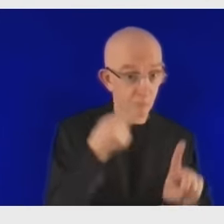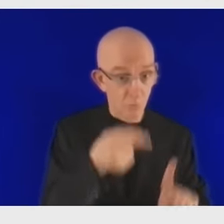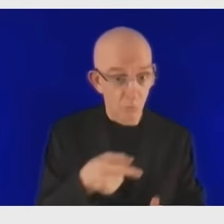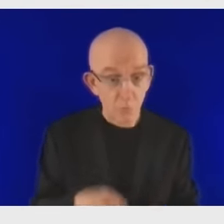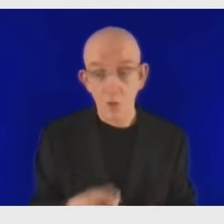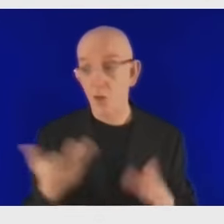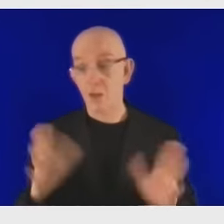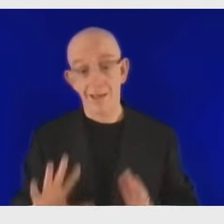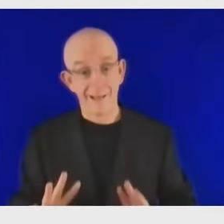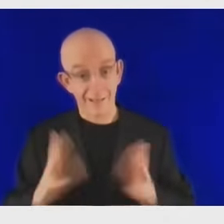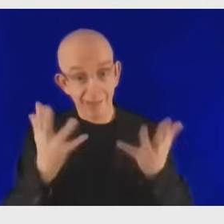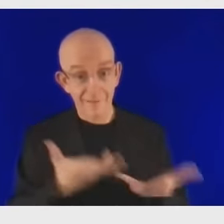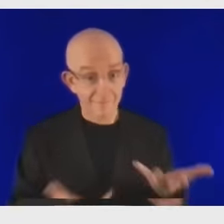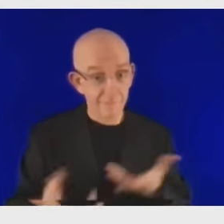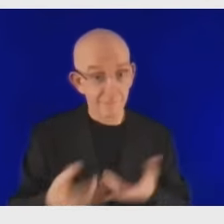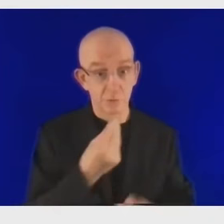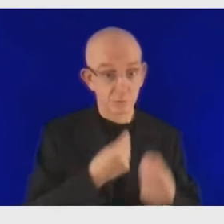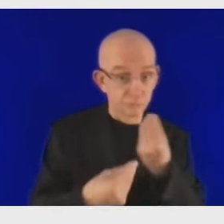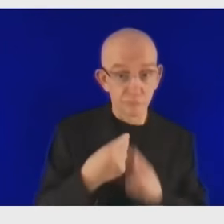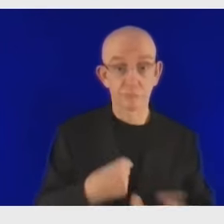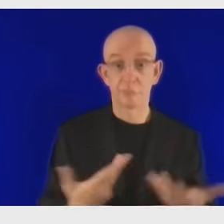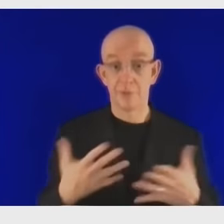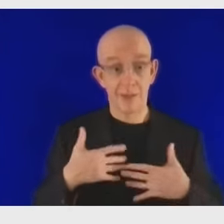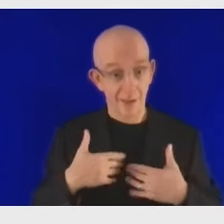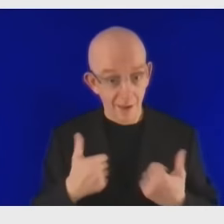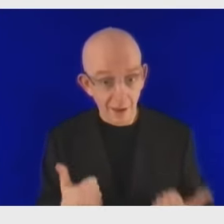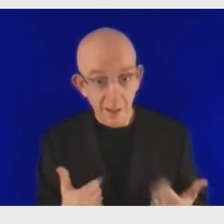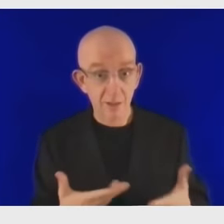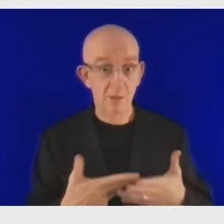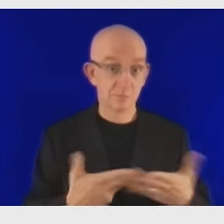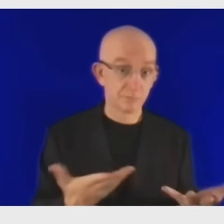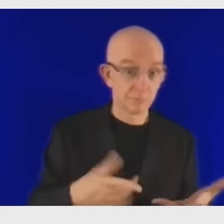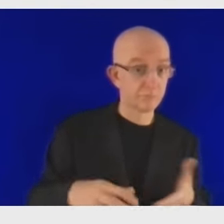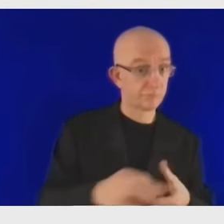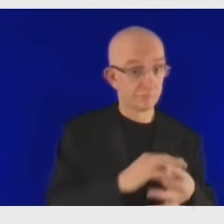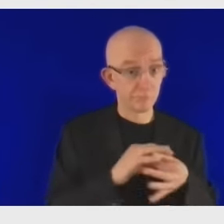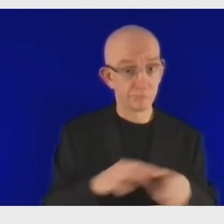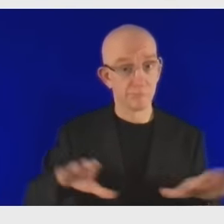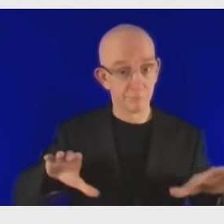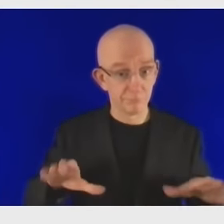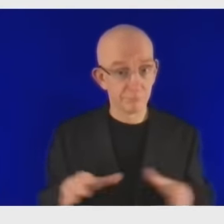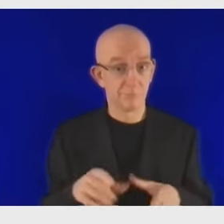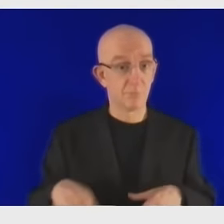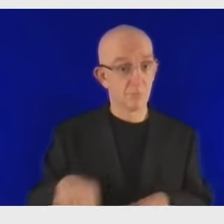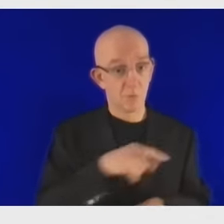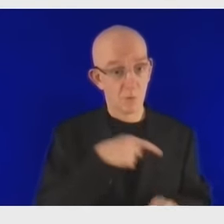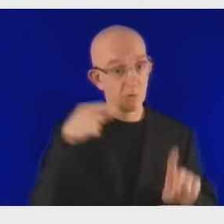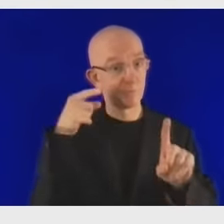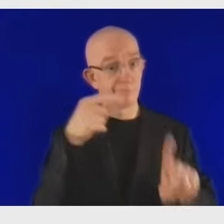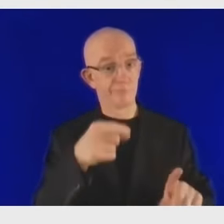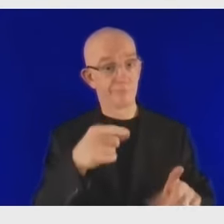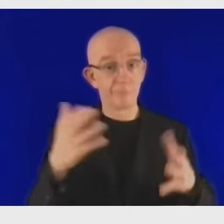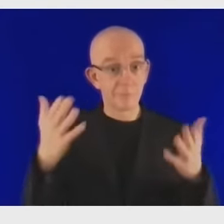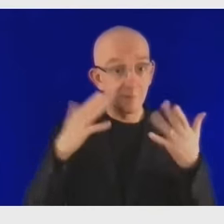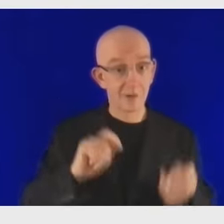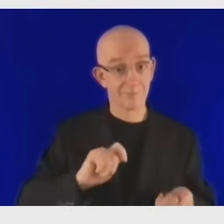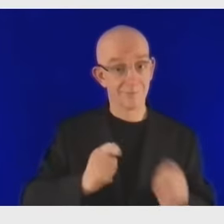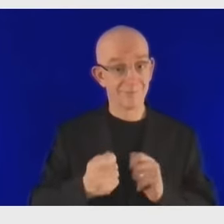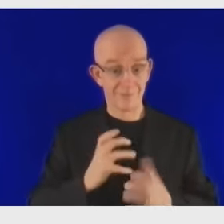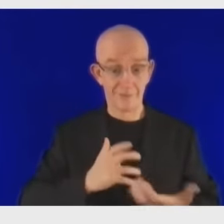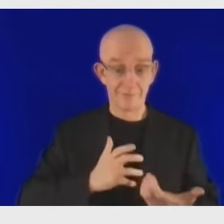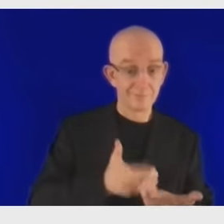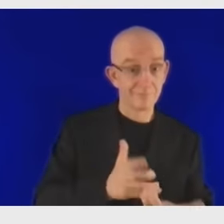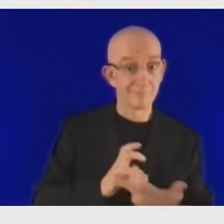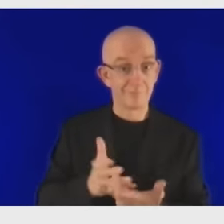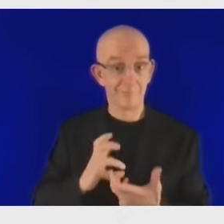all working towards climate adaptation and resilience, because we cannot achieve climate adaptation if we are not working in terms of